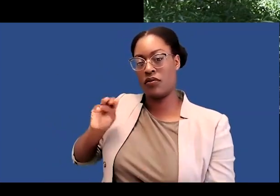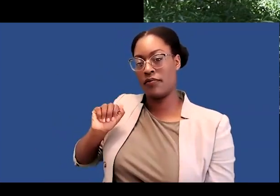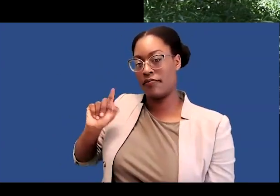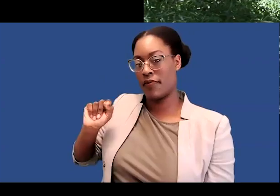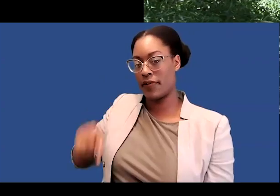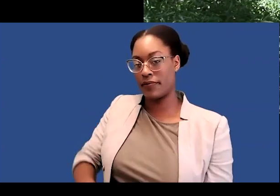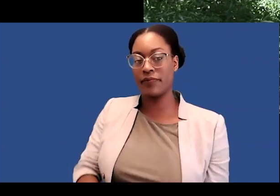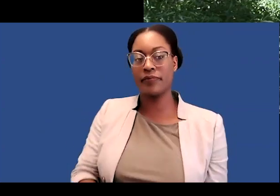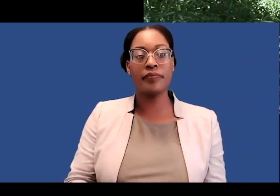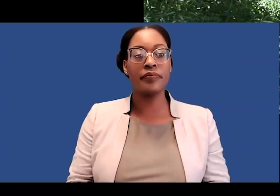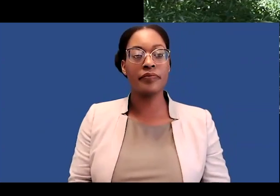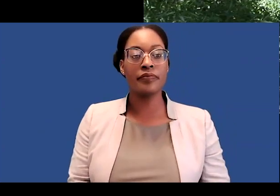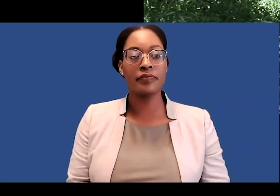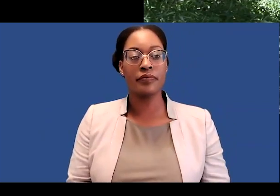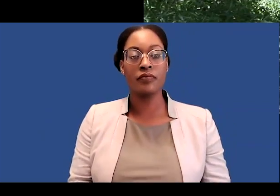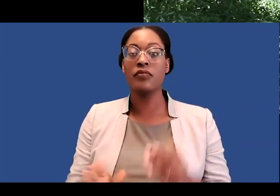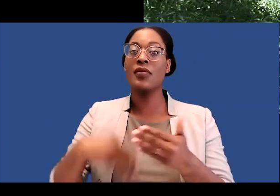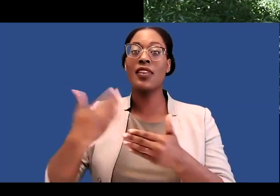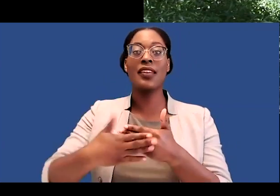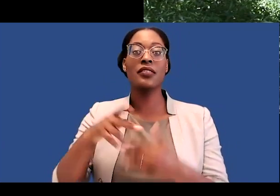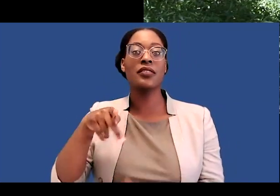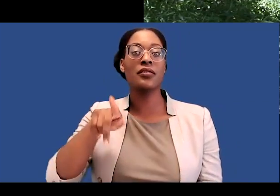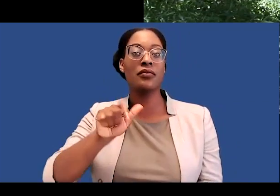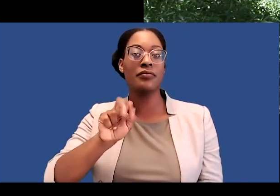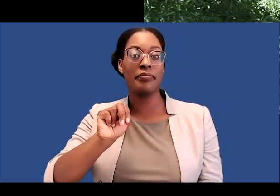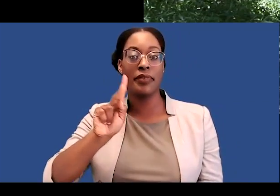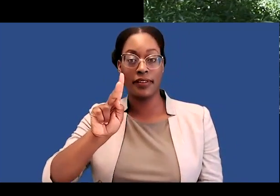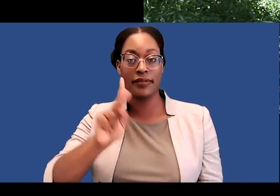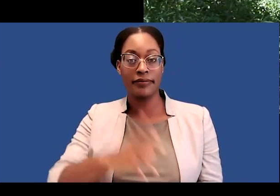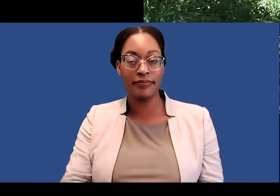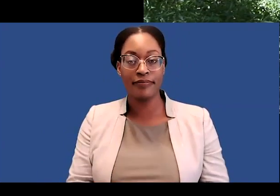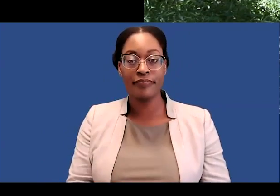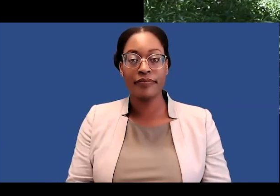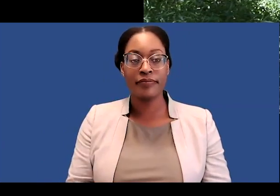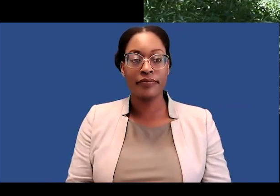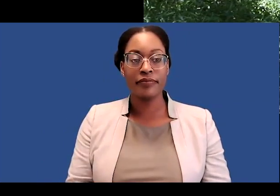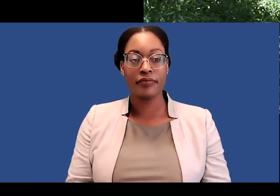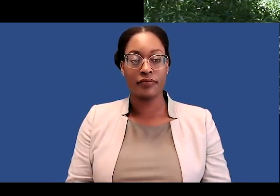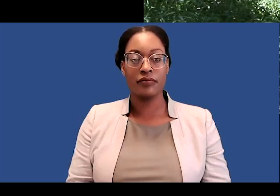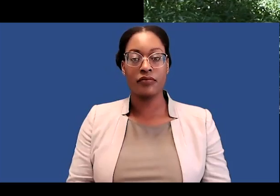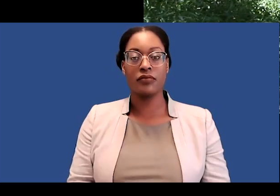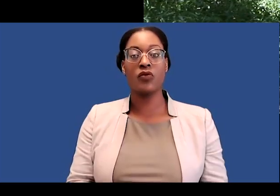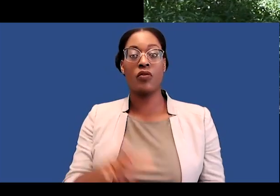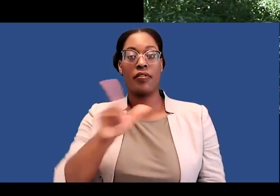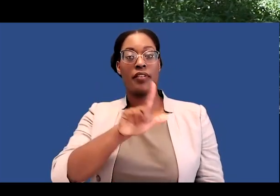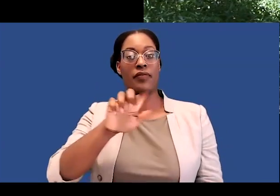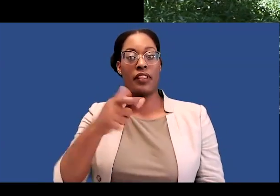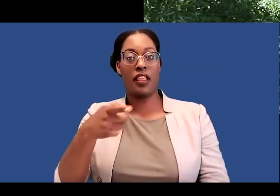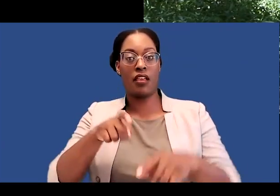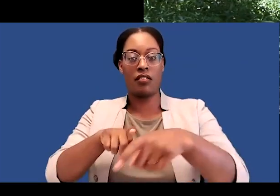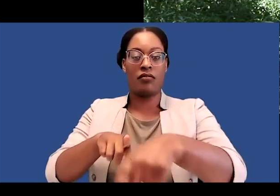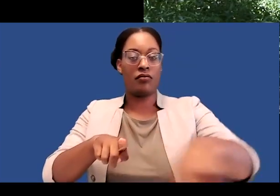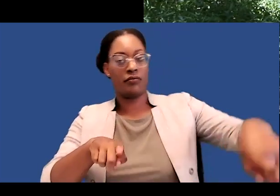Next is plank. Kicking that left leg back.